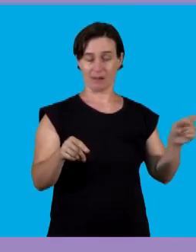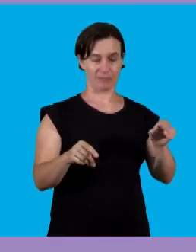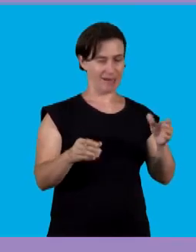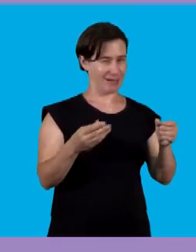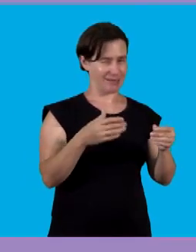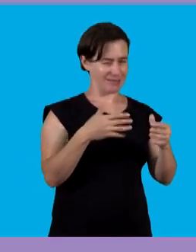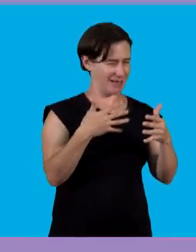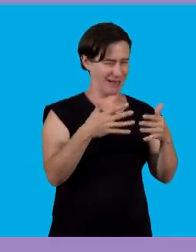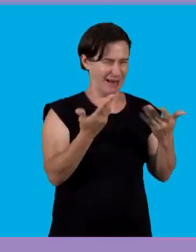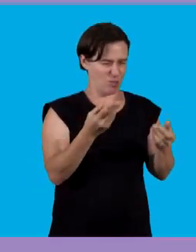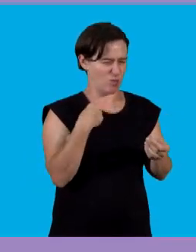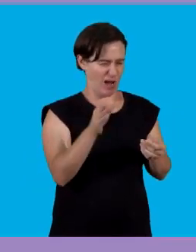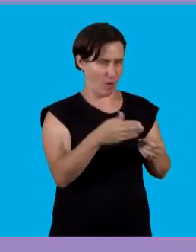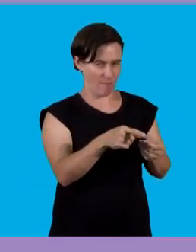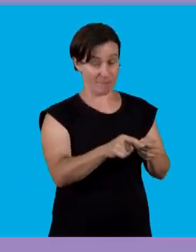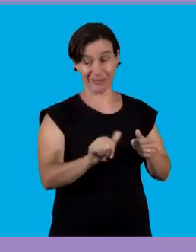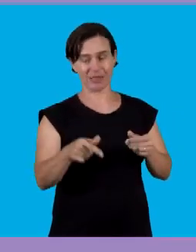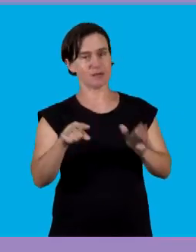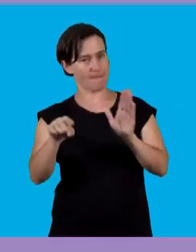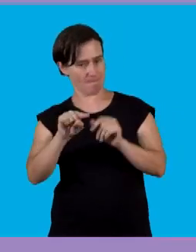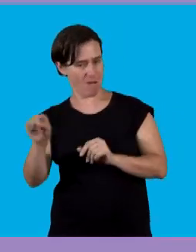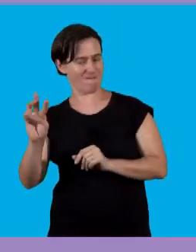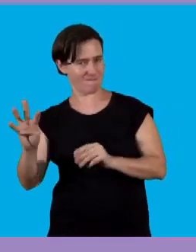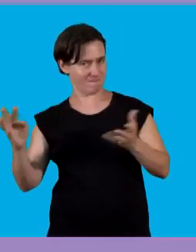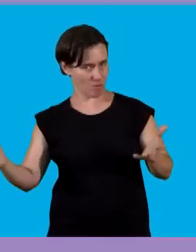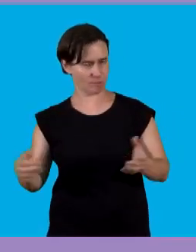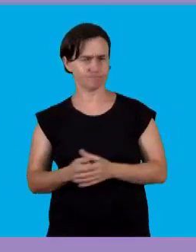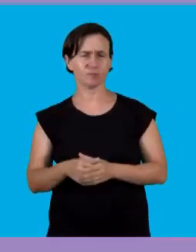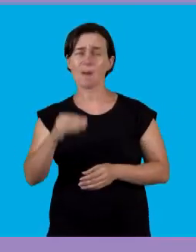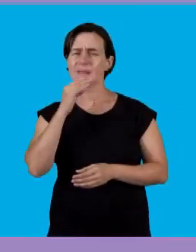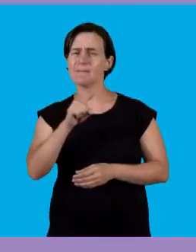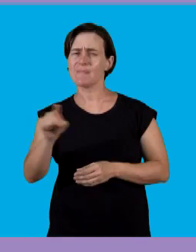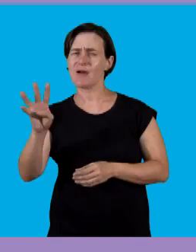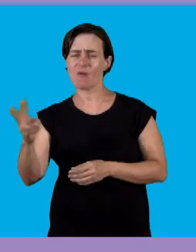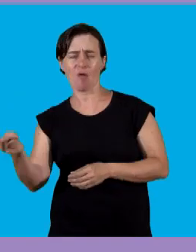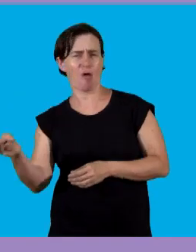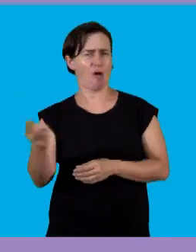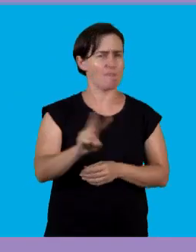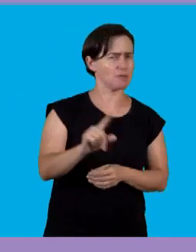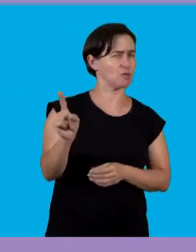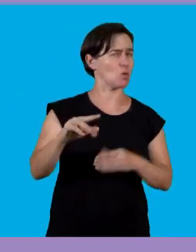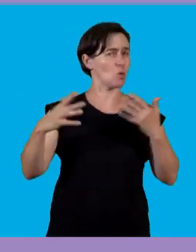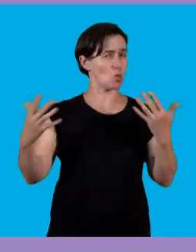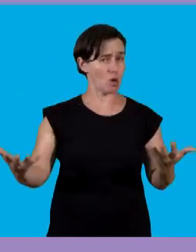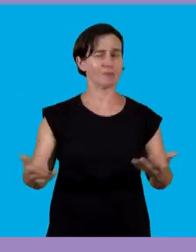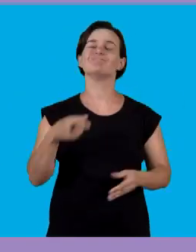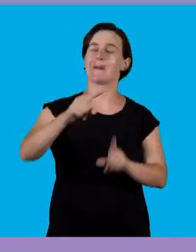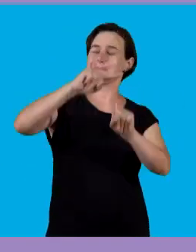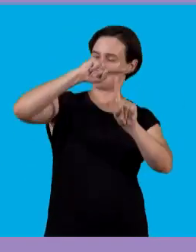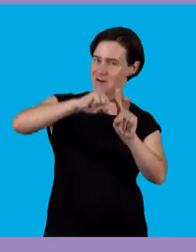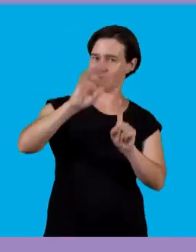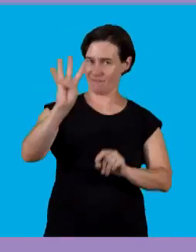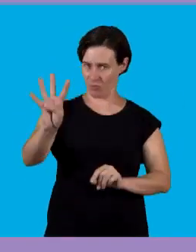is the minus 4. What is the additive inverse of this minus 4? Yes, it is